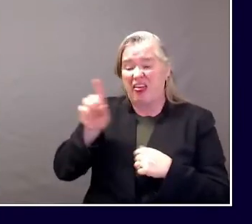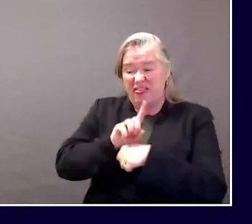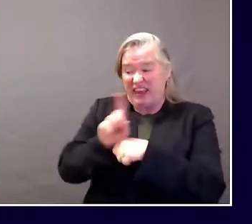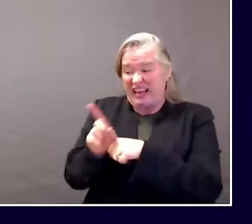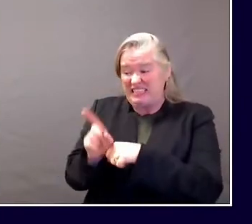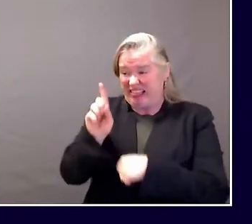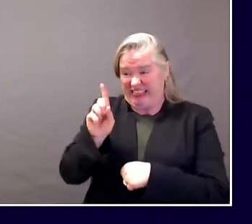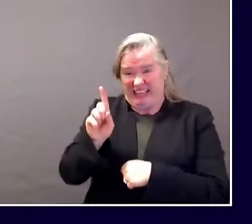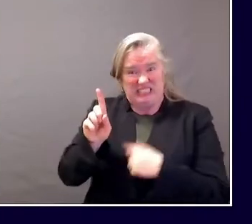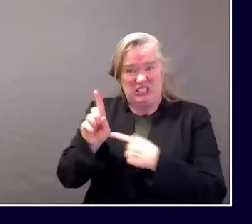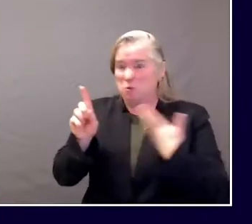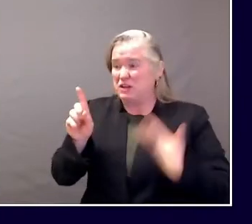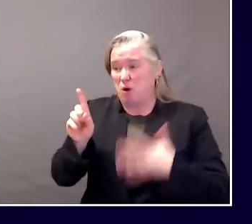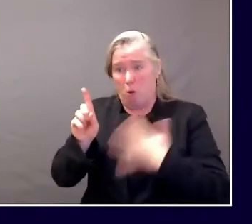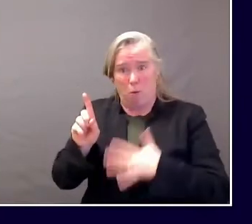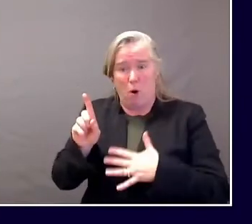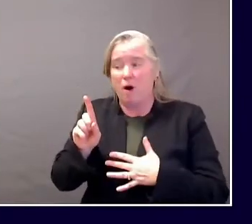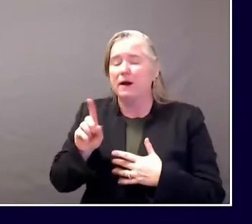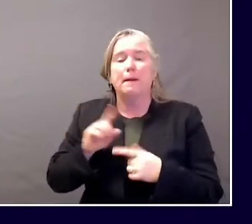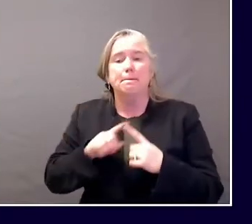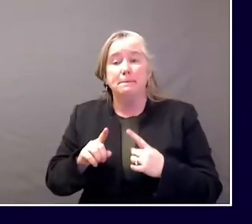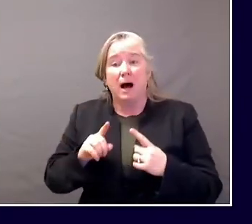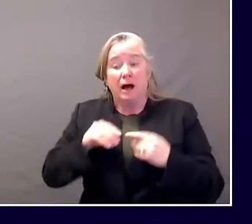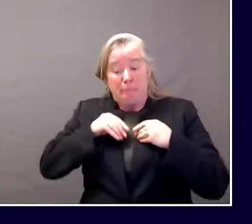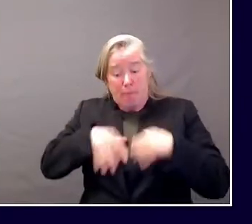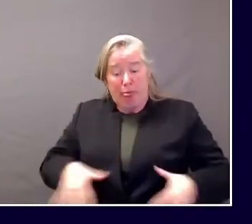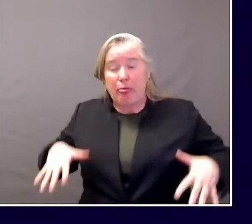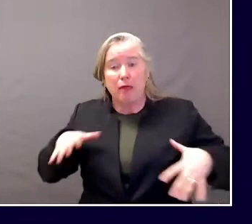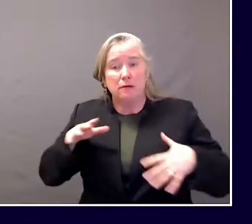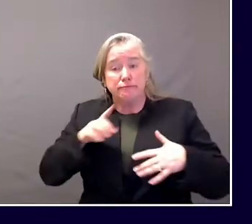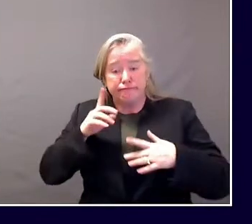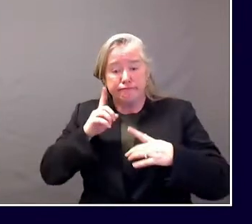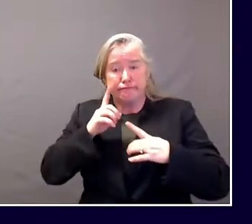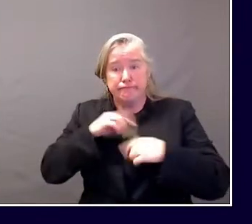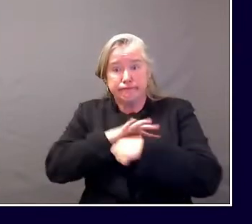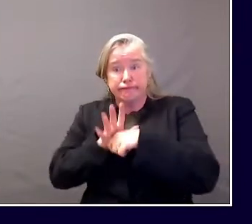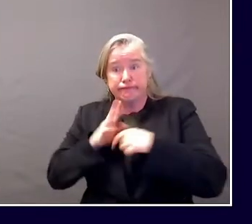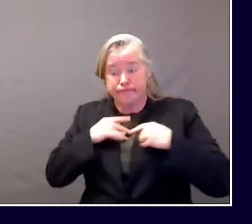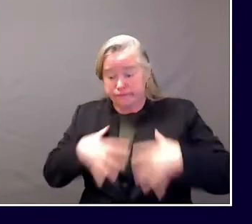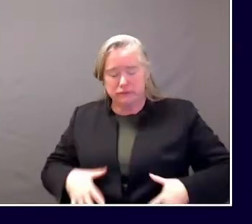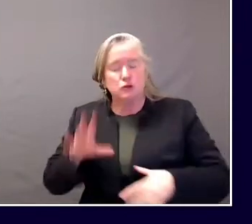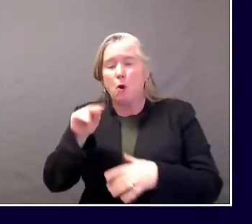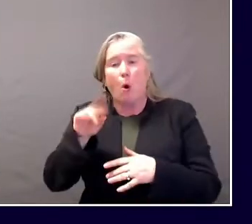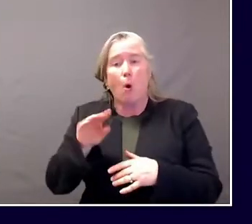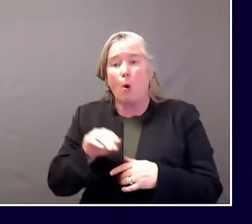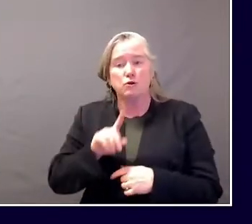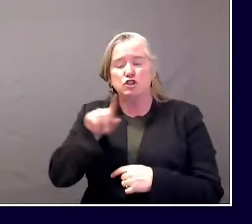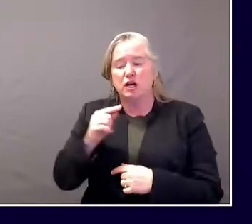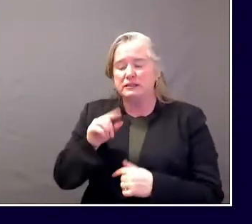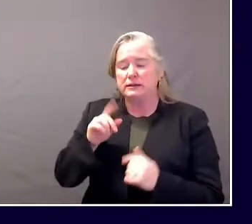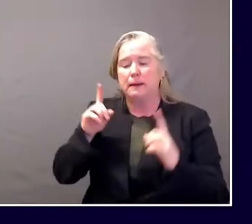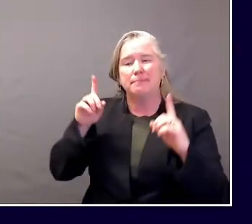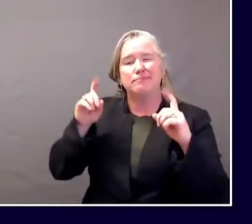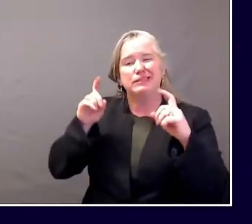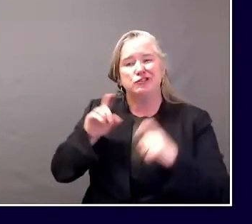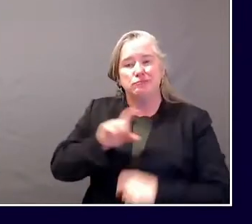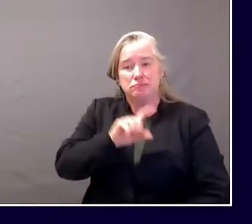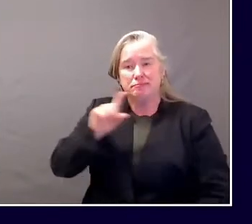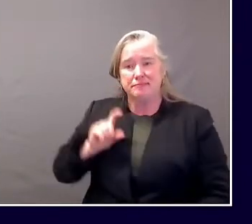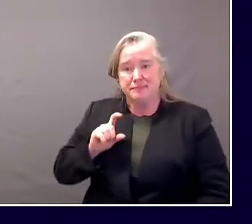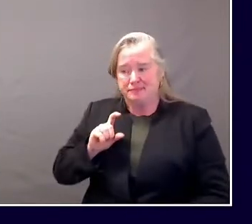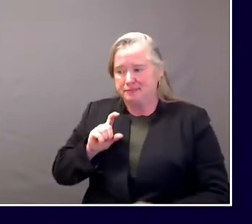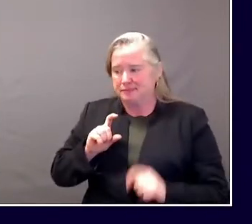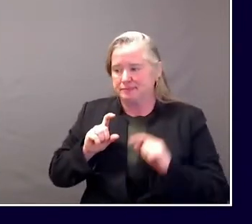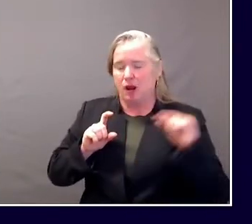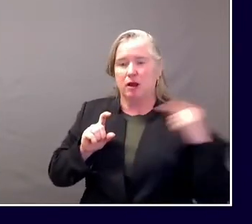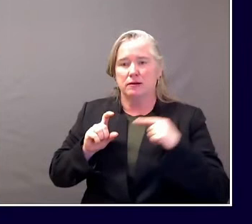and starts the immune system working to prepare so that if you get a bigger dose of the virus in the future, the